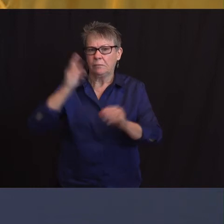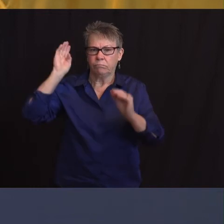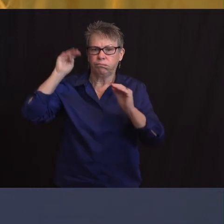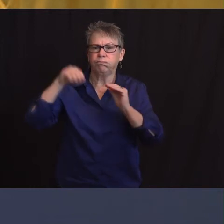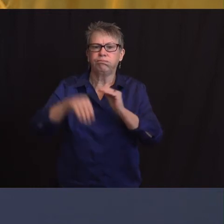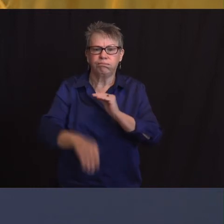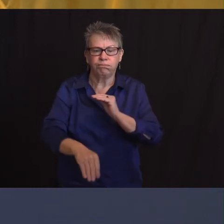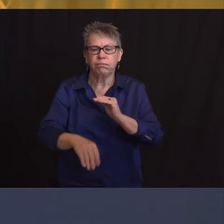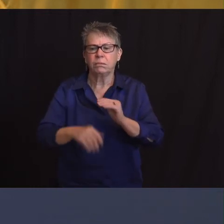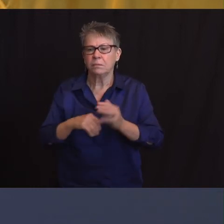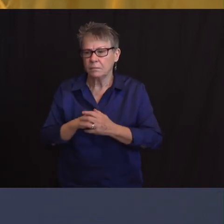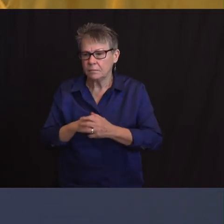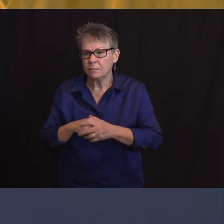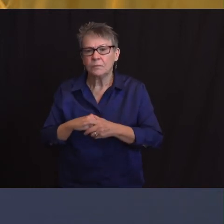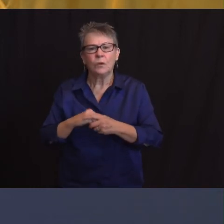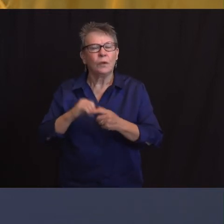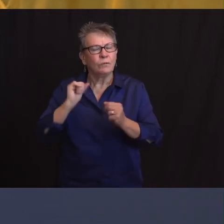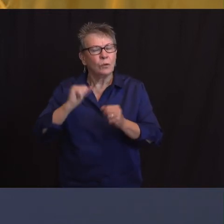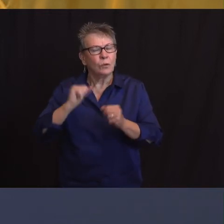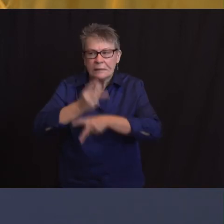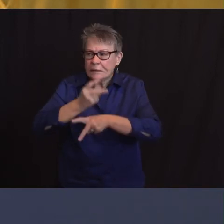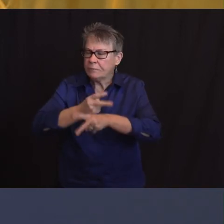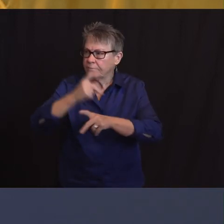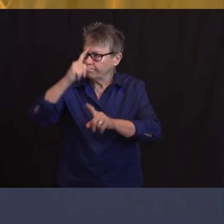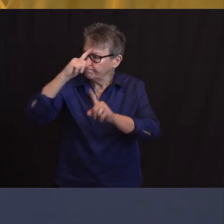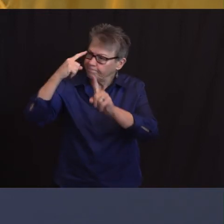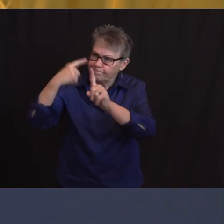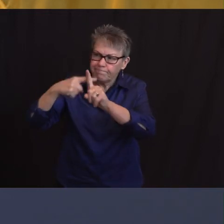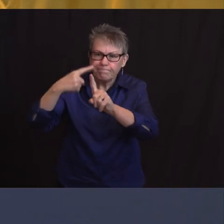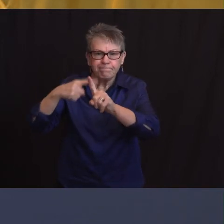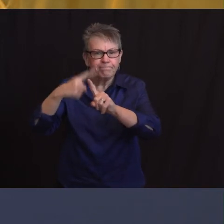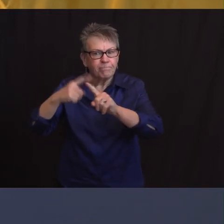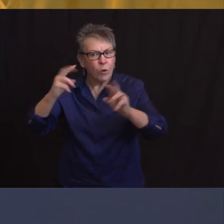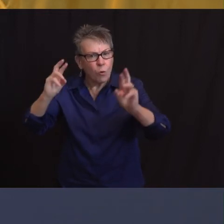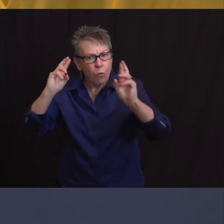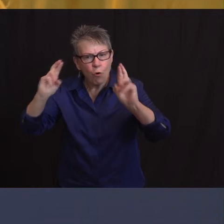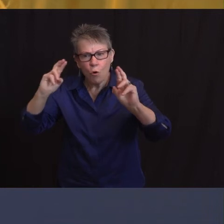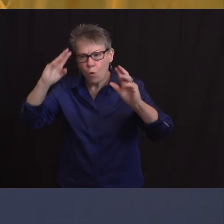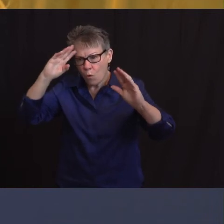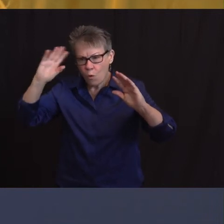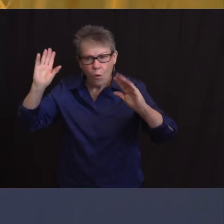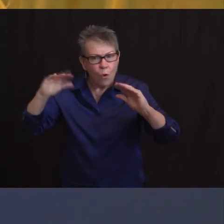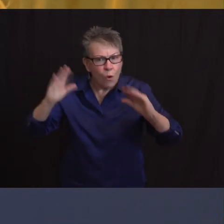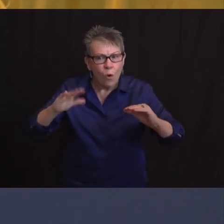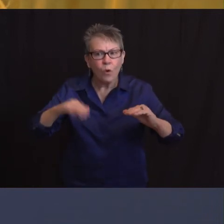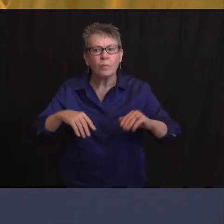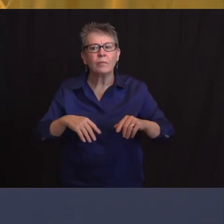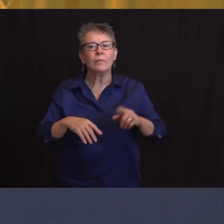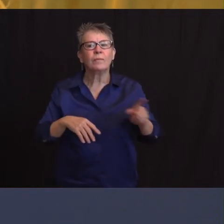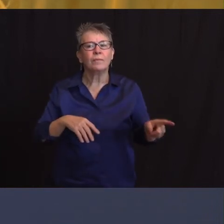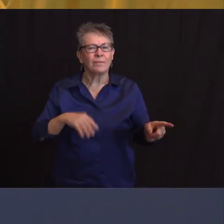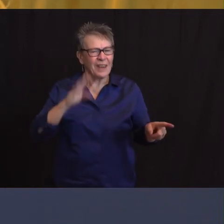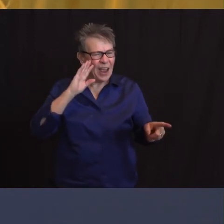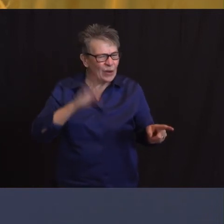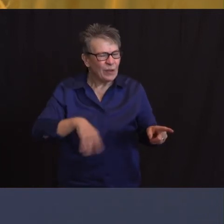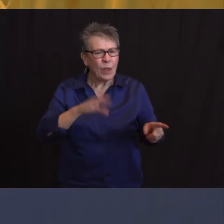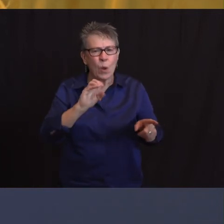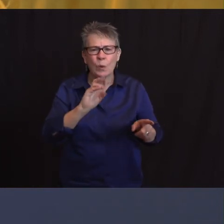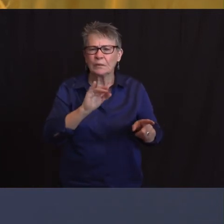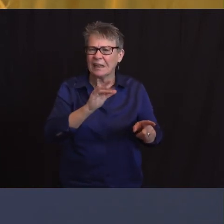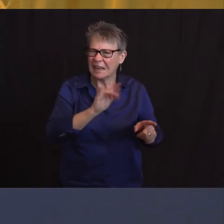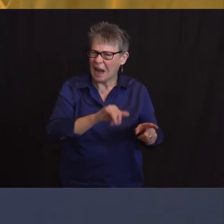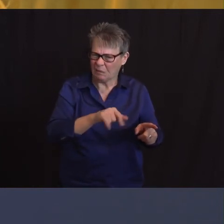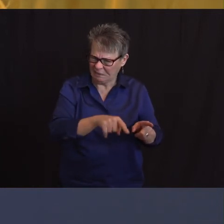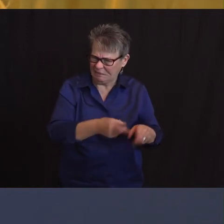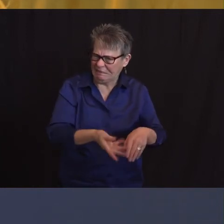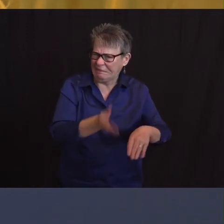We mentioned this a lot. You mentioned there's more cases, Ocean County in particular, but the variants are something that you all are